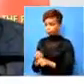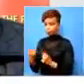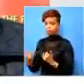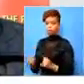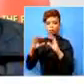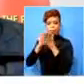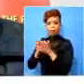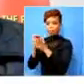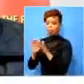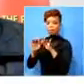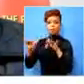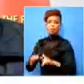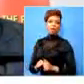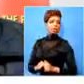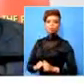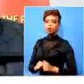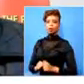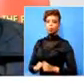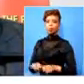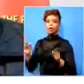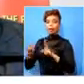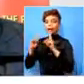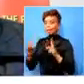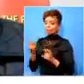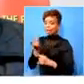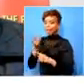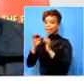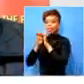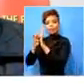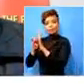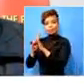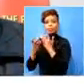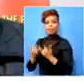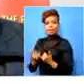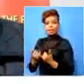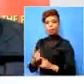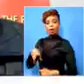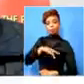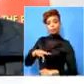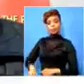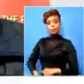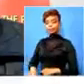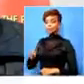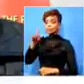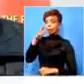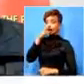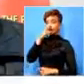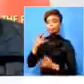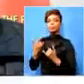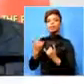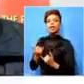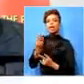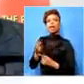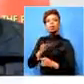been proclamations signed on the SABC, for example, under President Jacob Zuma, proclamation signed around Eskom, and so many